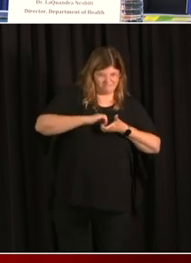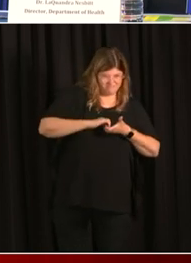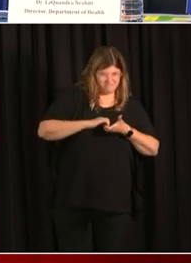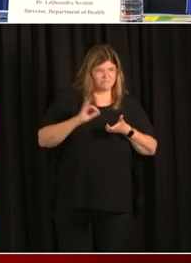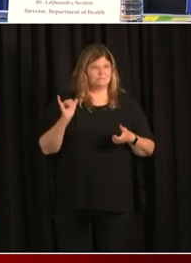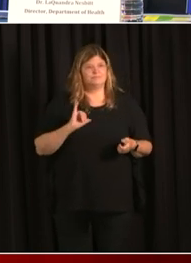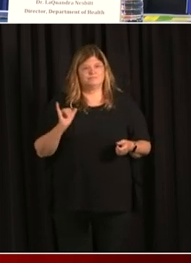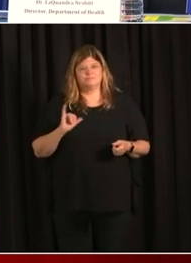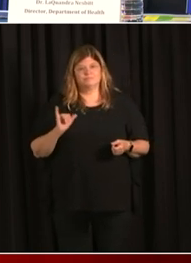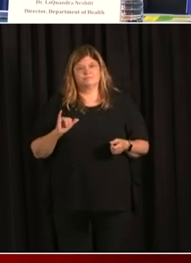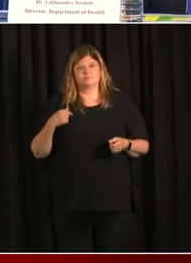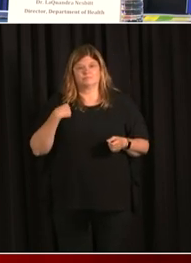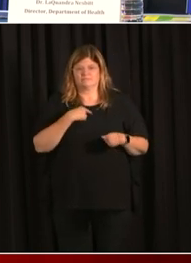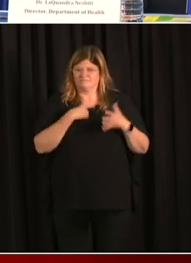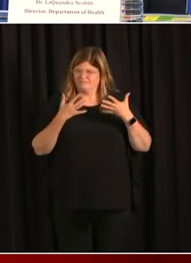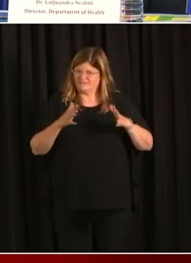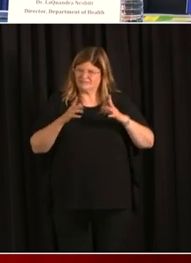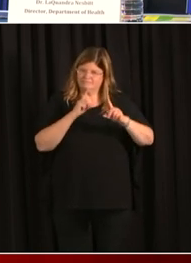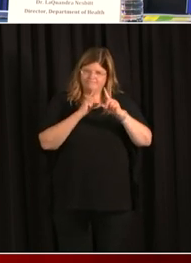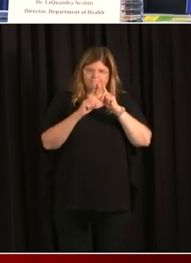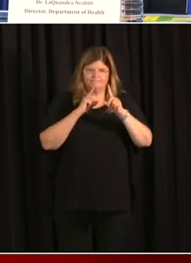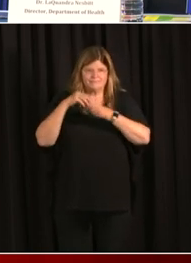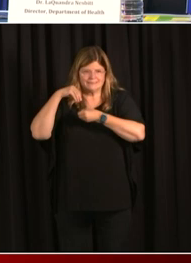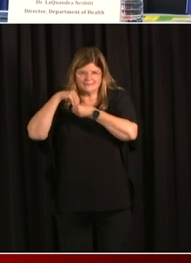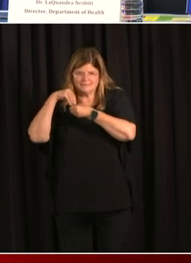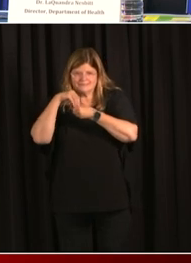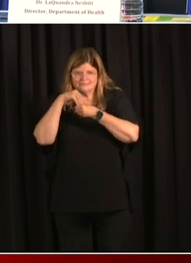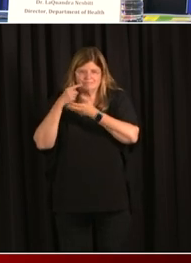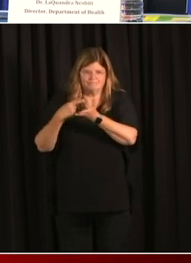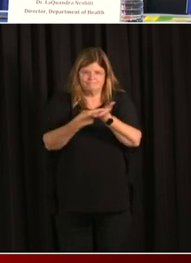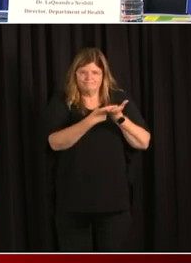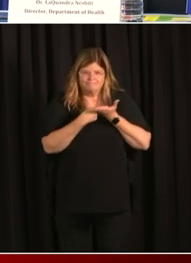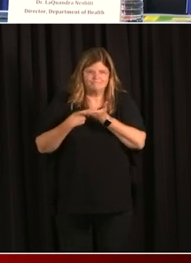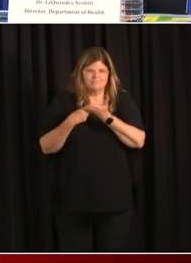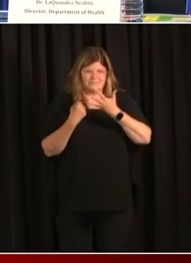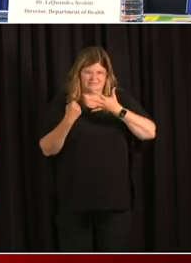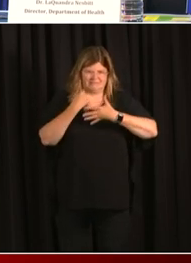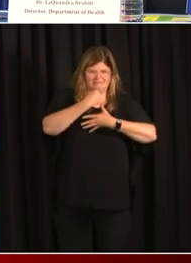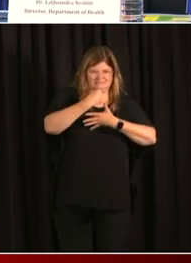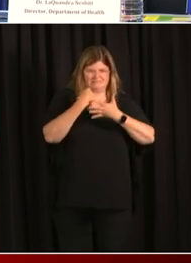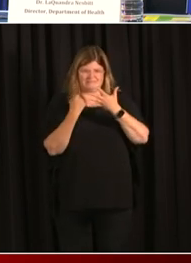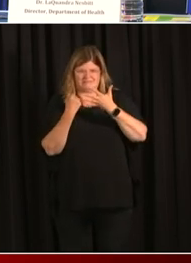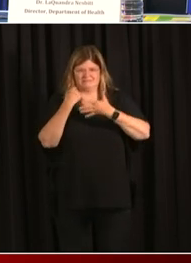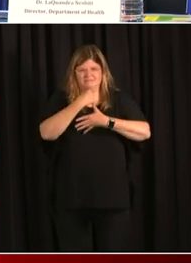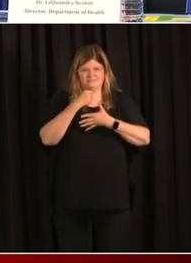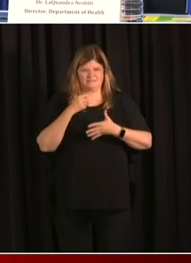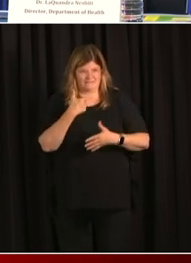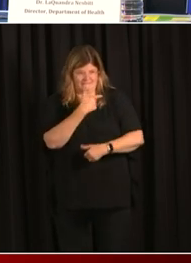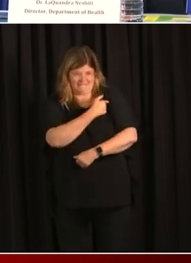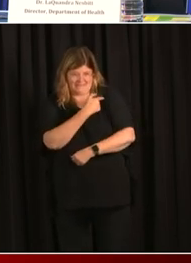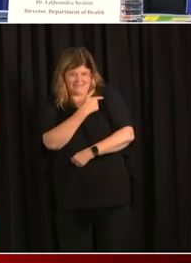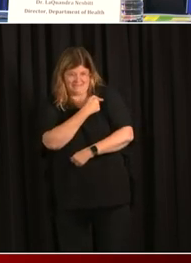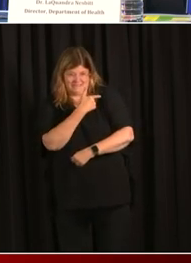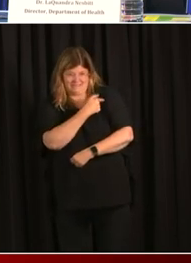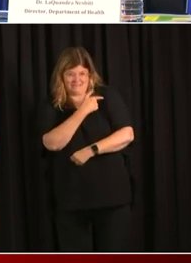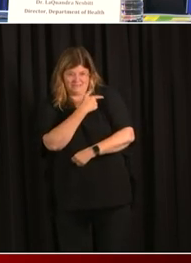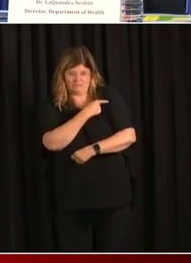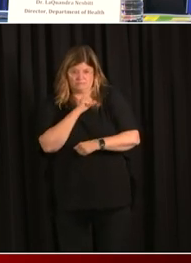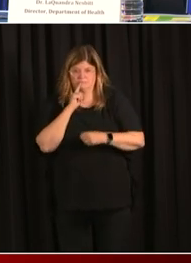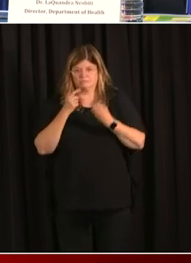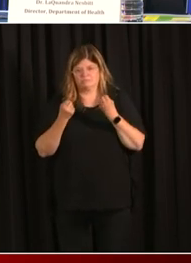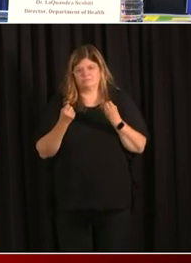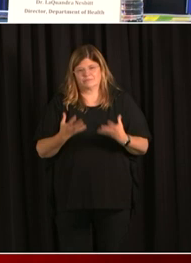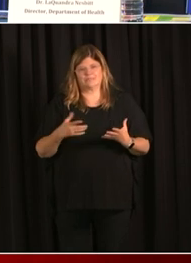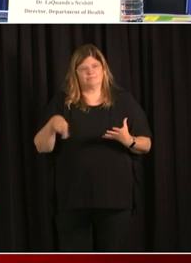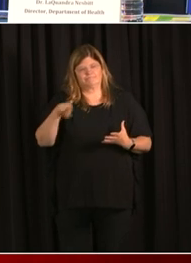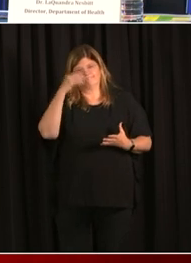well. We've had conversations internally around prioritization for the vaccine. I'm sure many of you now have